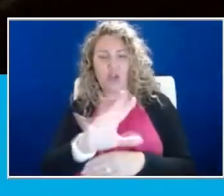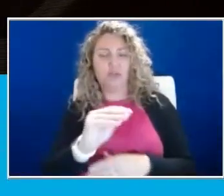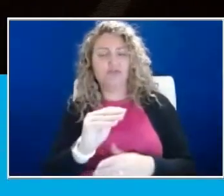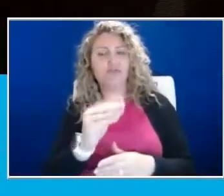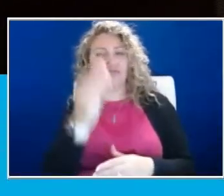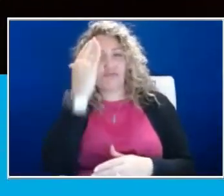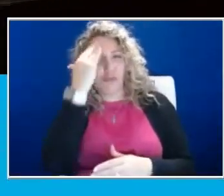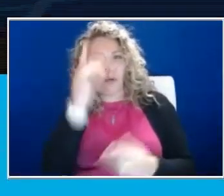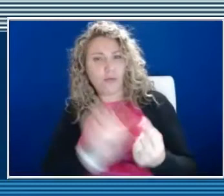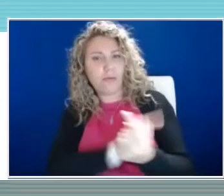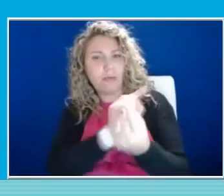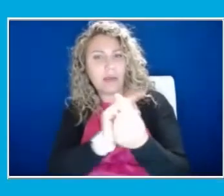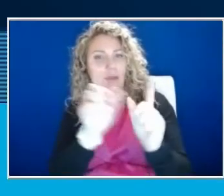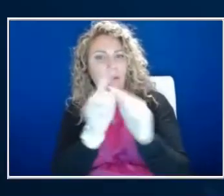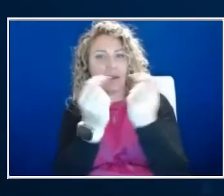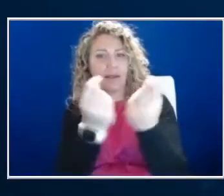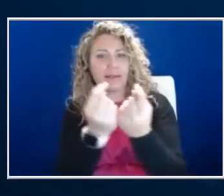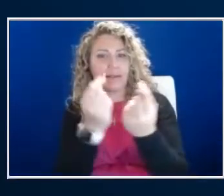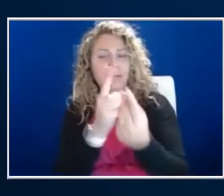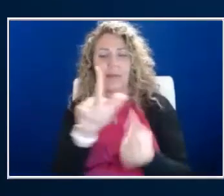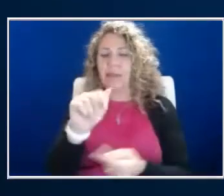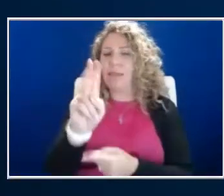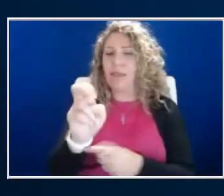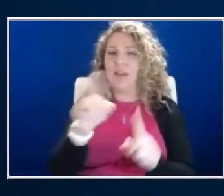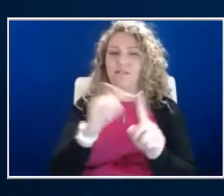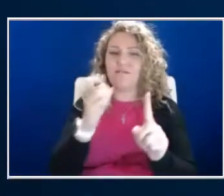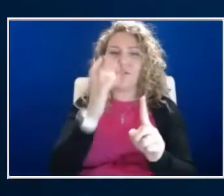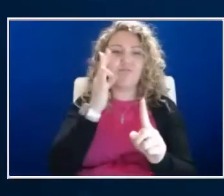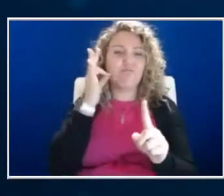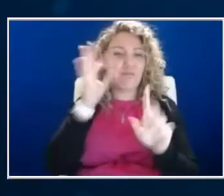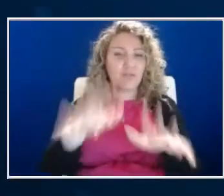Join us live from Arrowhead Stadium Monday at 8.